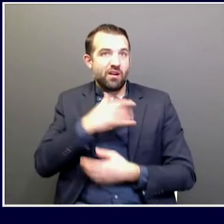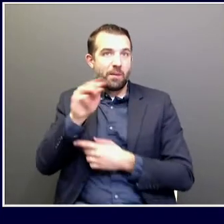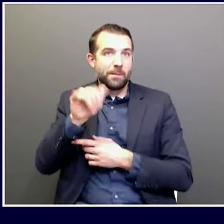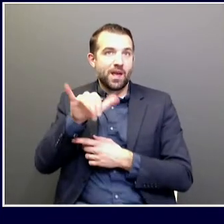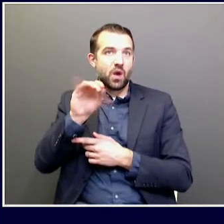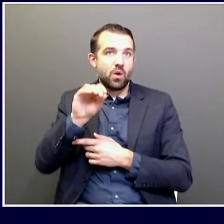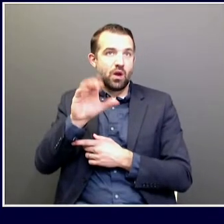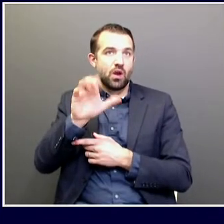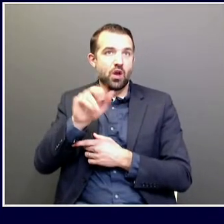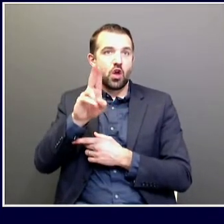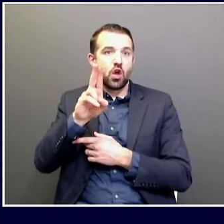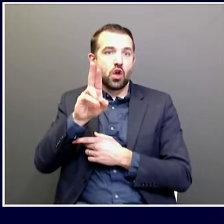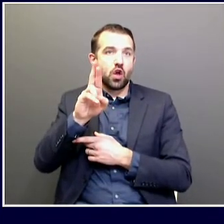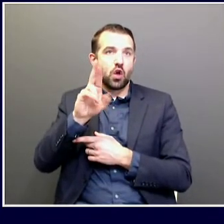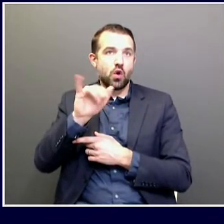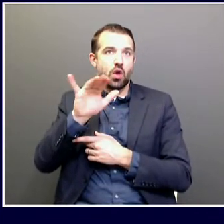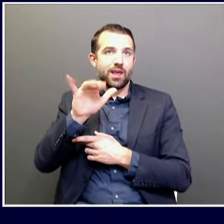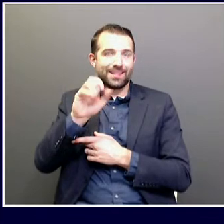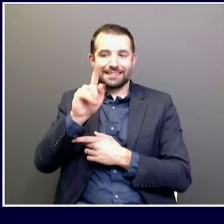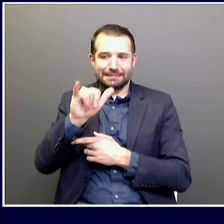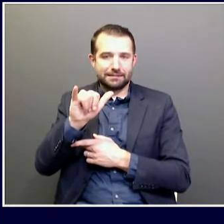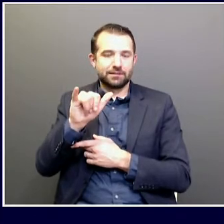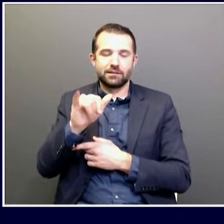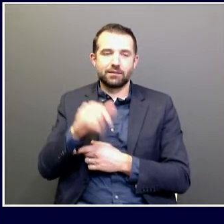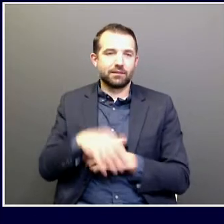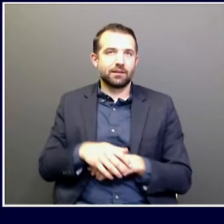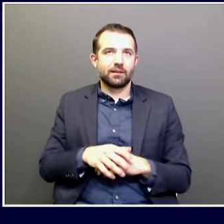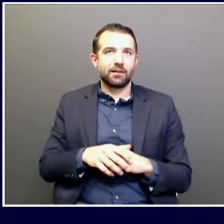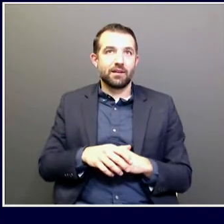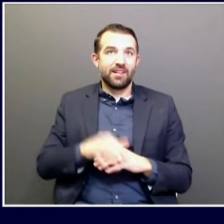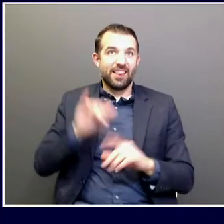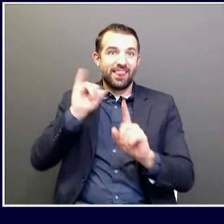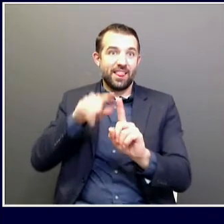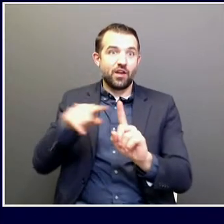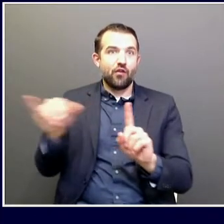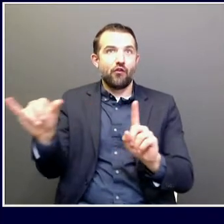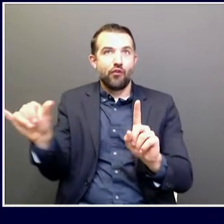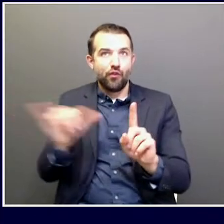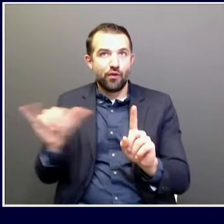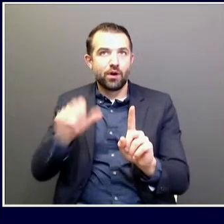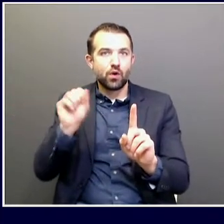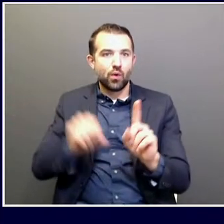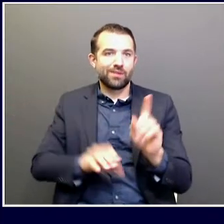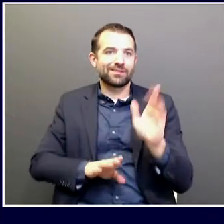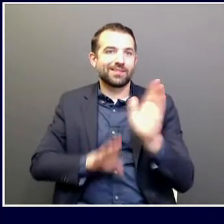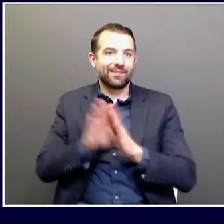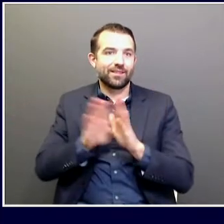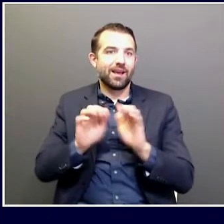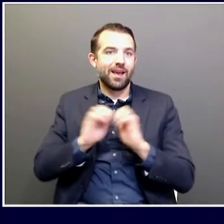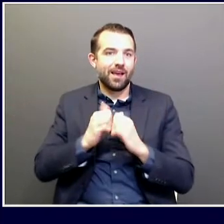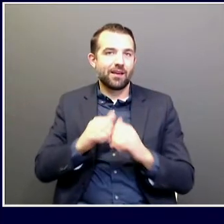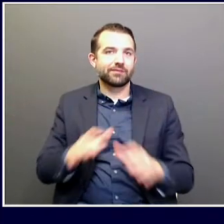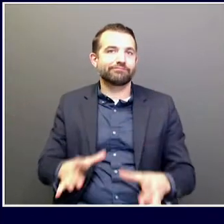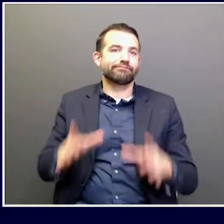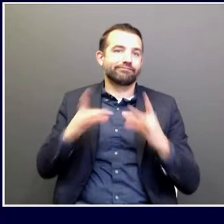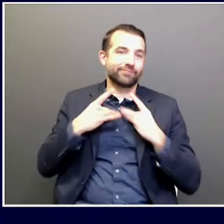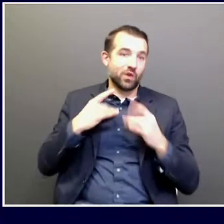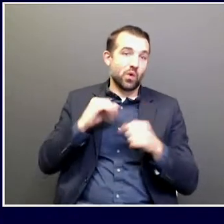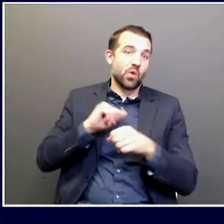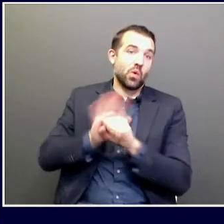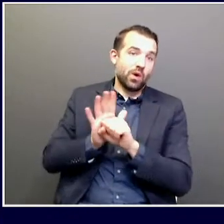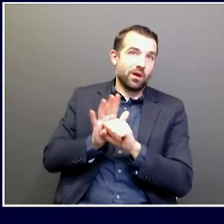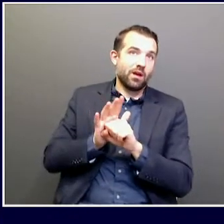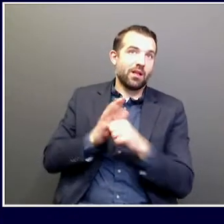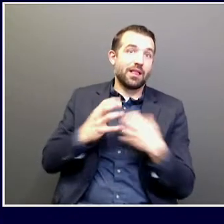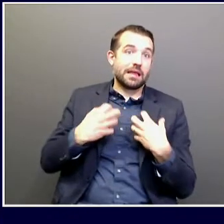myocarditis has also occurred after COVID itself. So that raises the question, what's the bigger risk? Getting a very